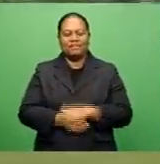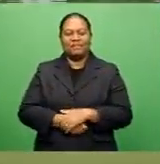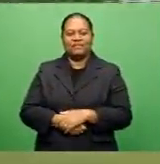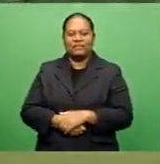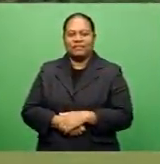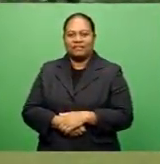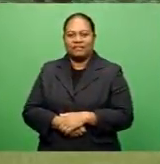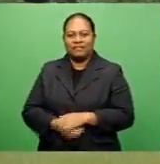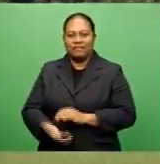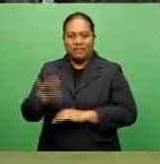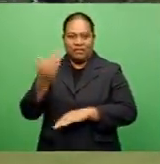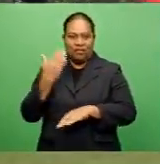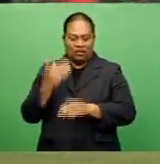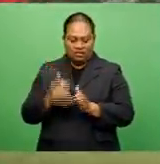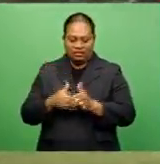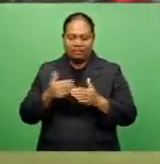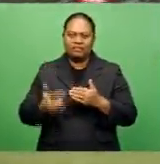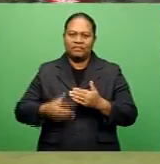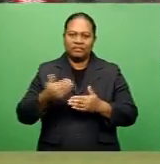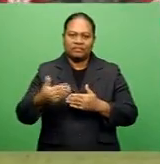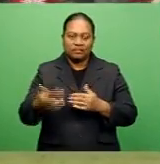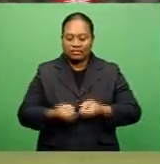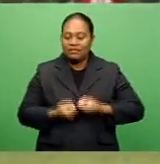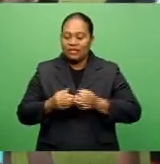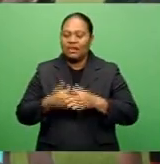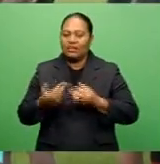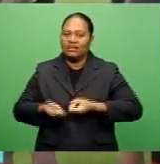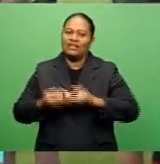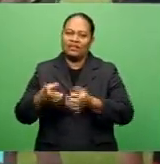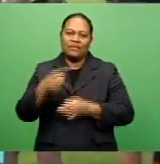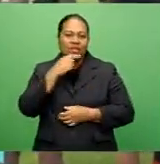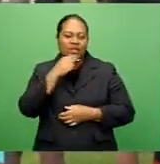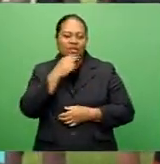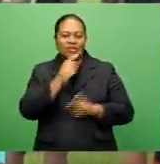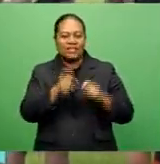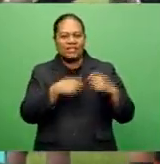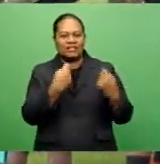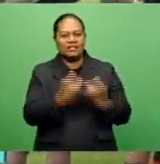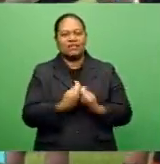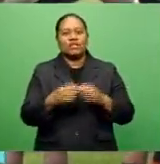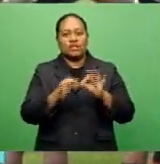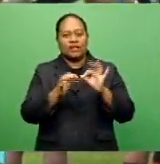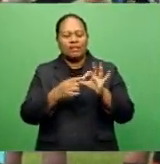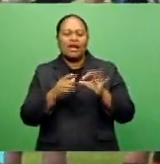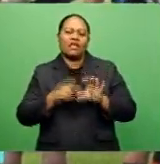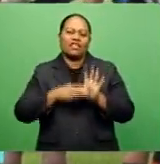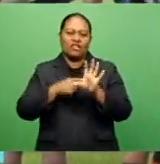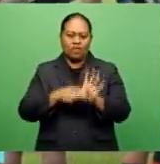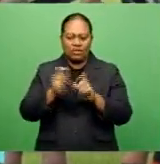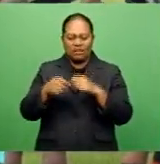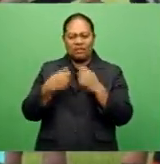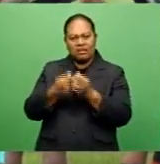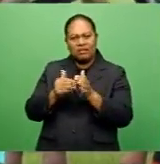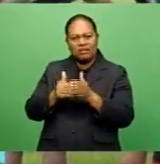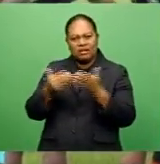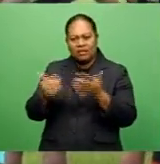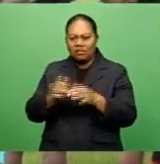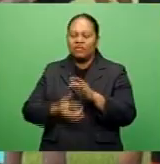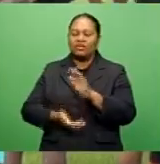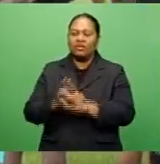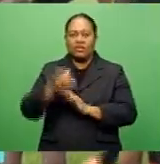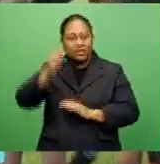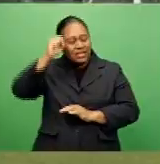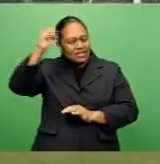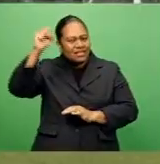so why don't I give back to the boys, because they deserve it. Most players in the Ba youth side will be advancing into the senior team and